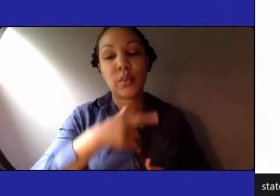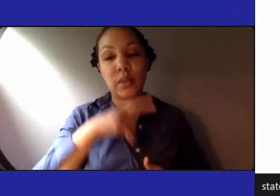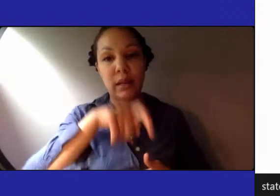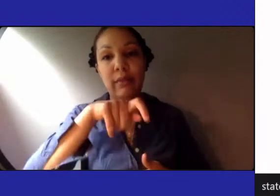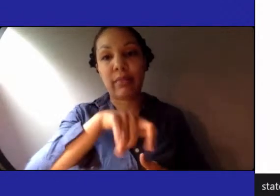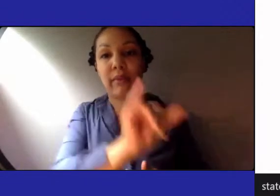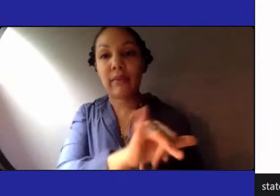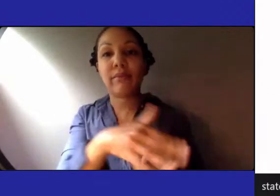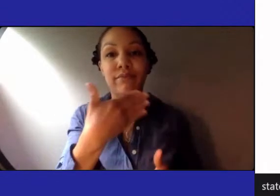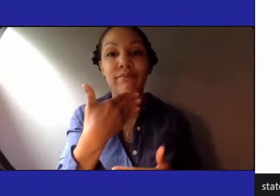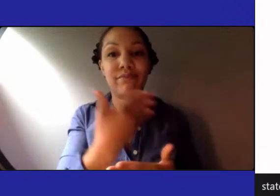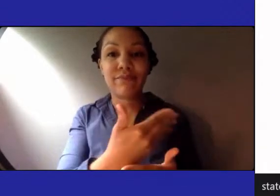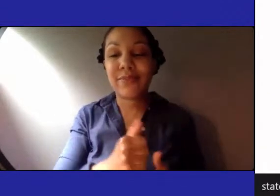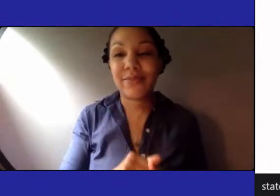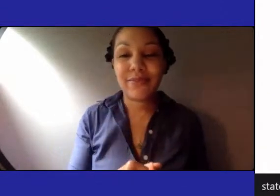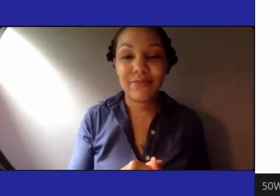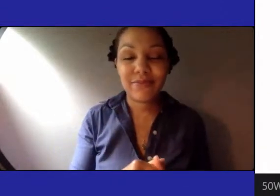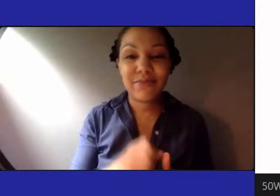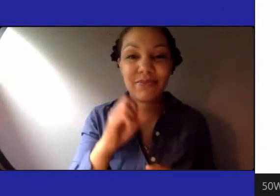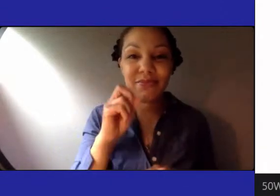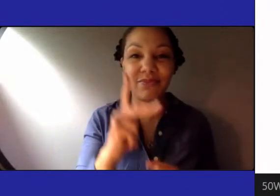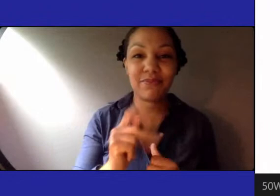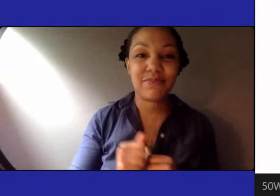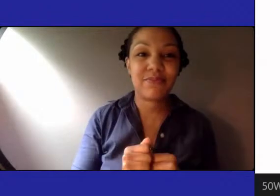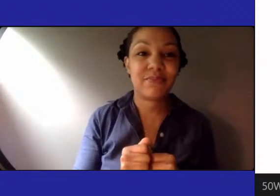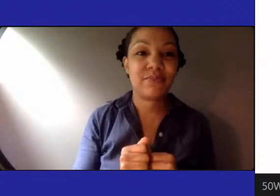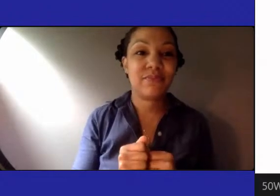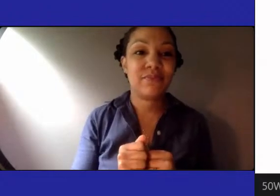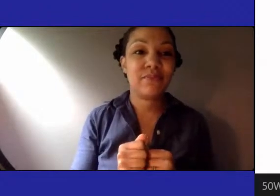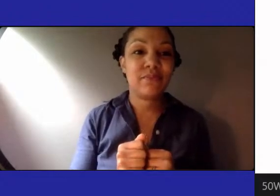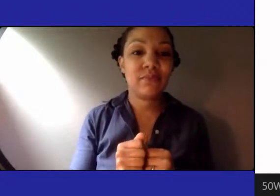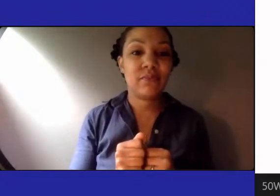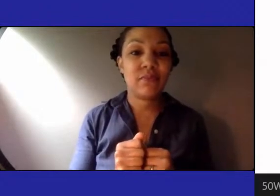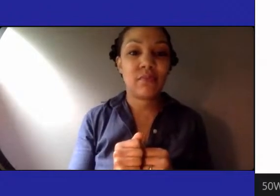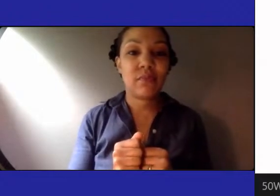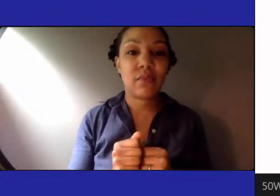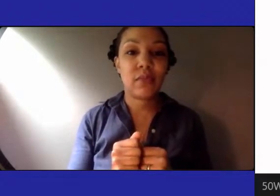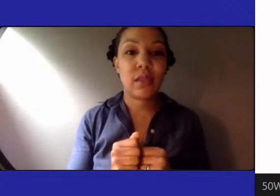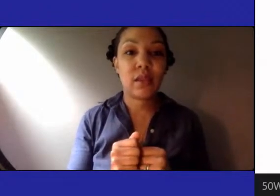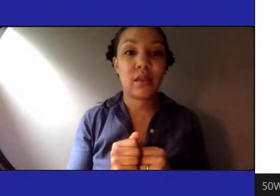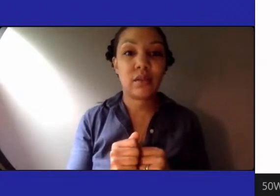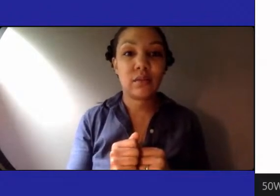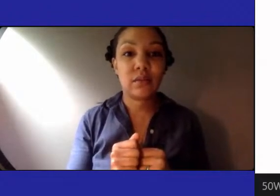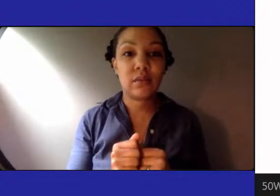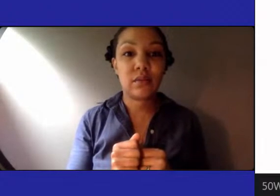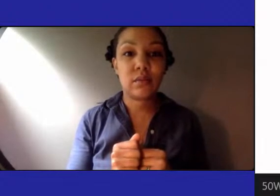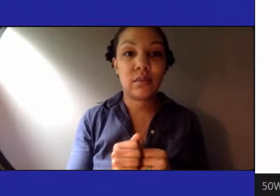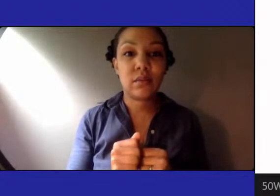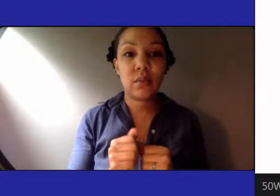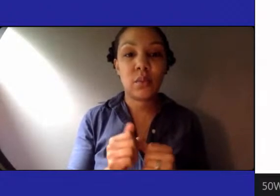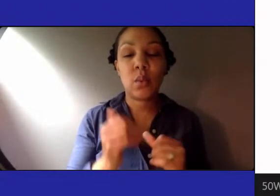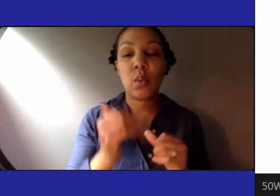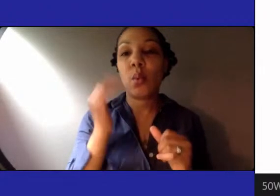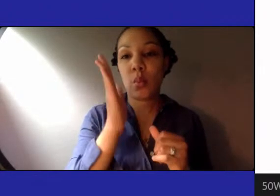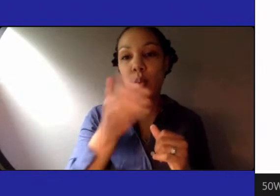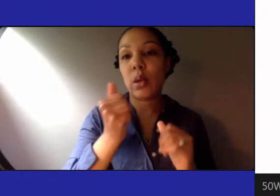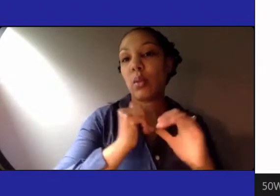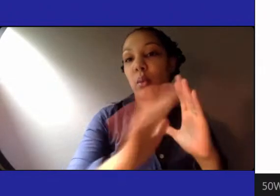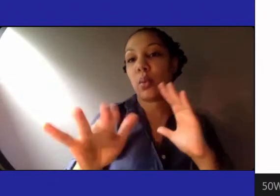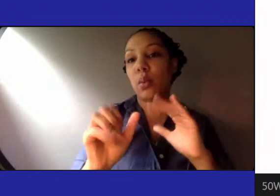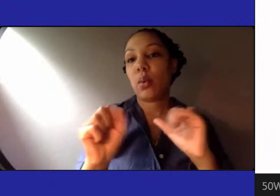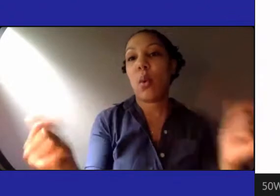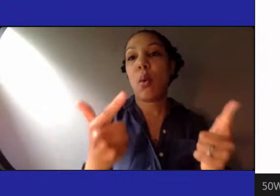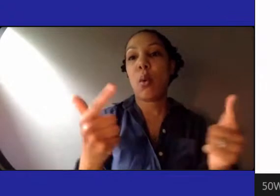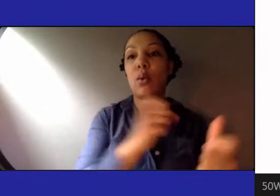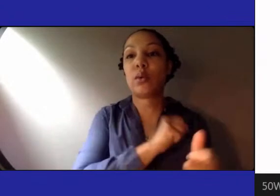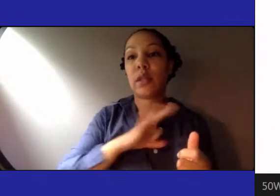Okay, very good. All right. And we will now distribute, this will go out to all staff. We wanted to